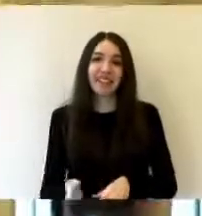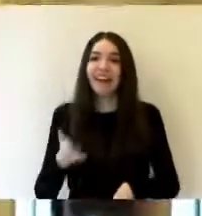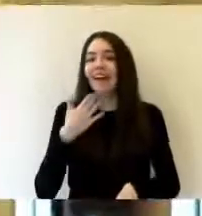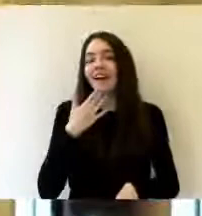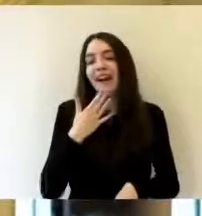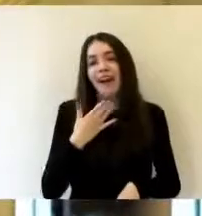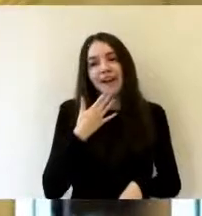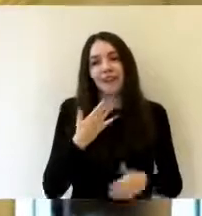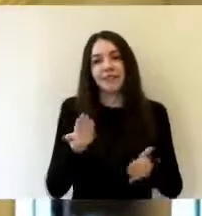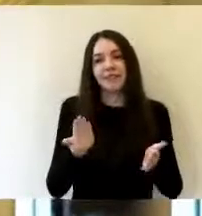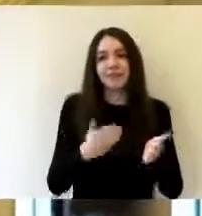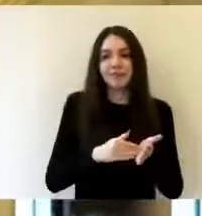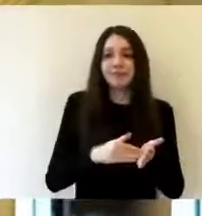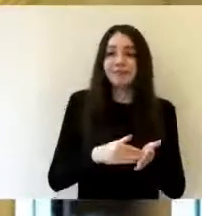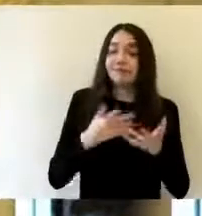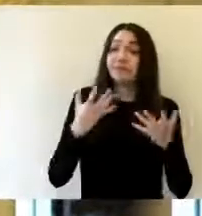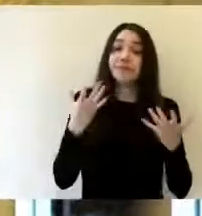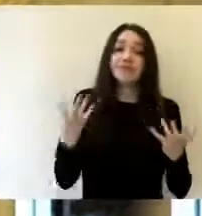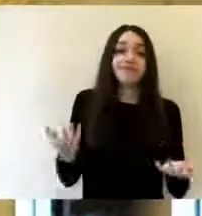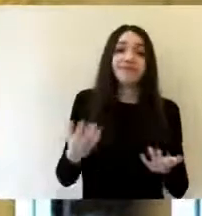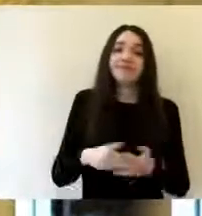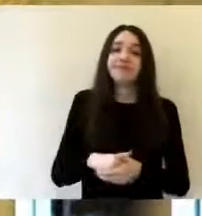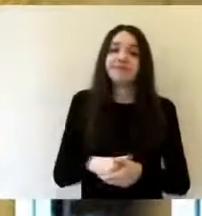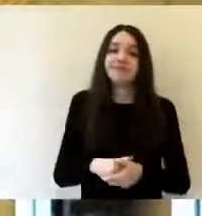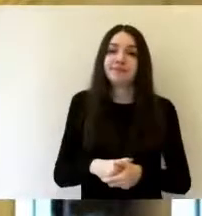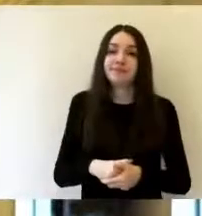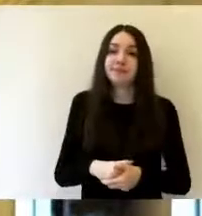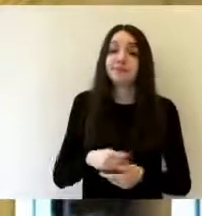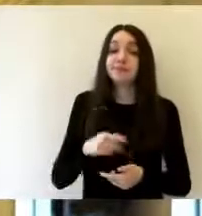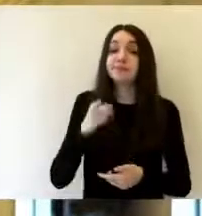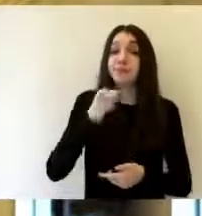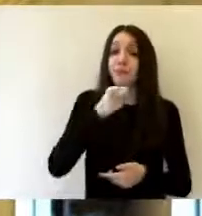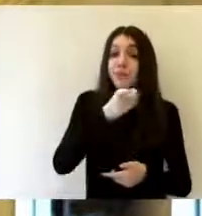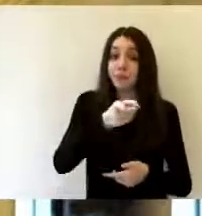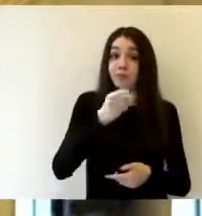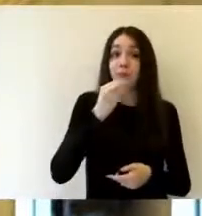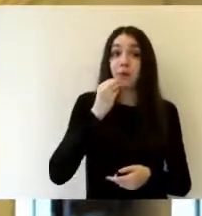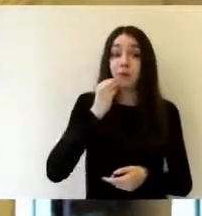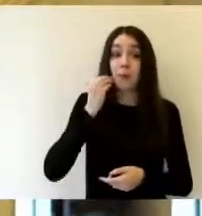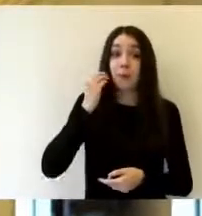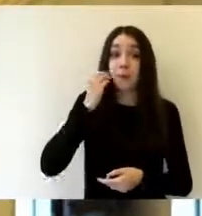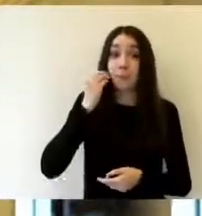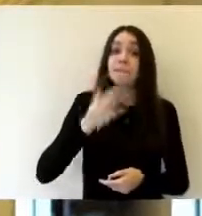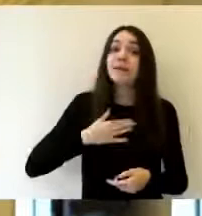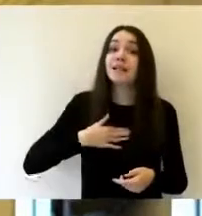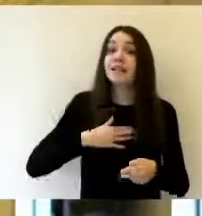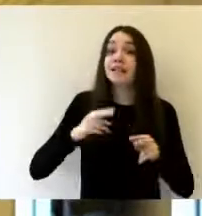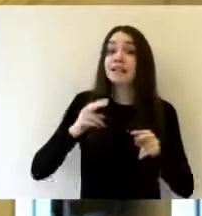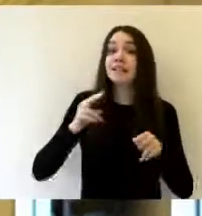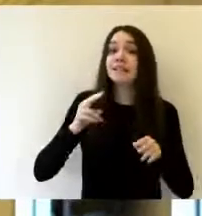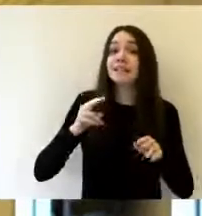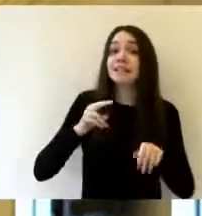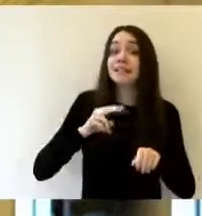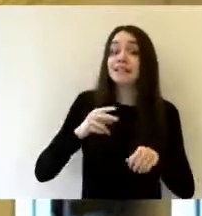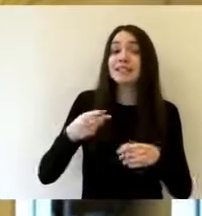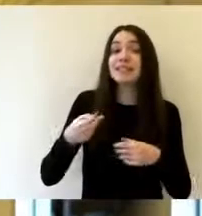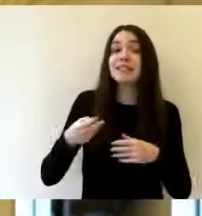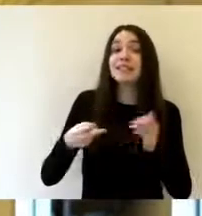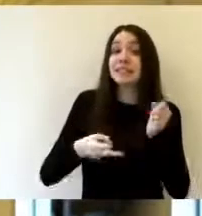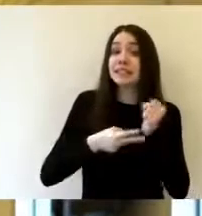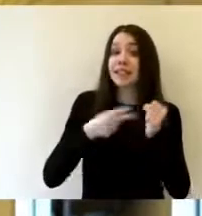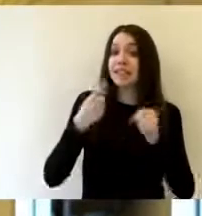thank you again. Thank you so much. At home, we want you to go ahead and please save the date for Friday,